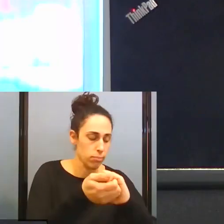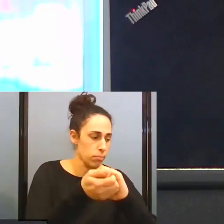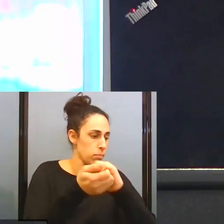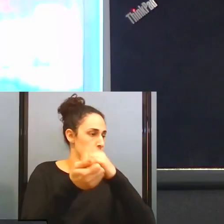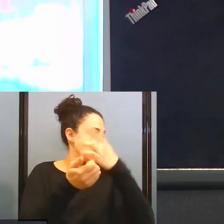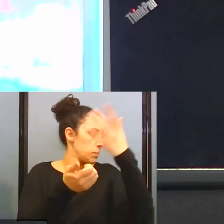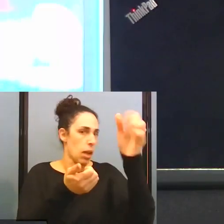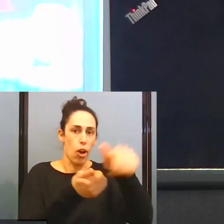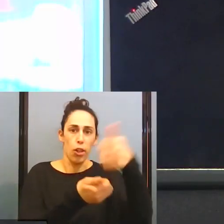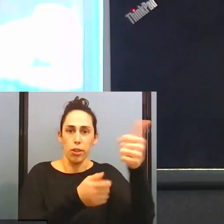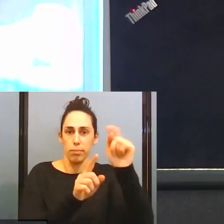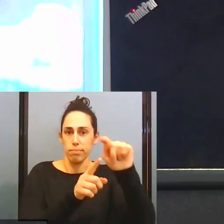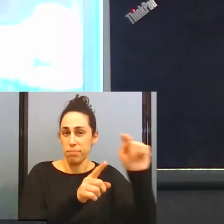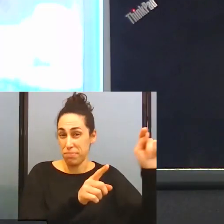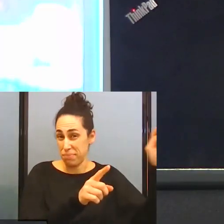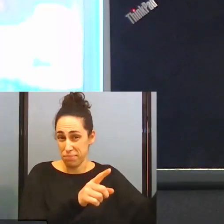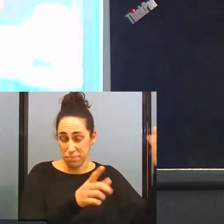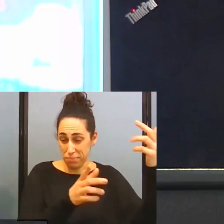other groups, and